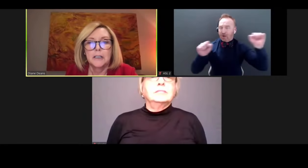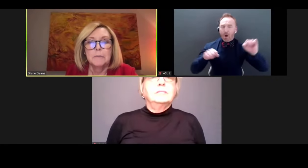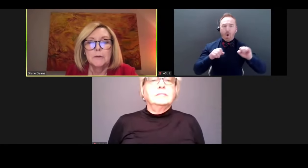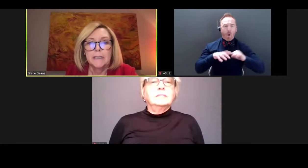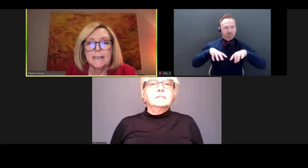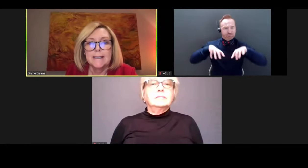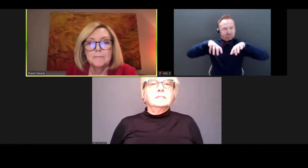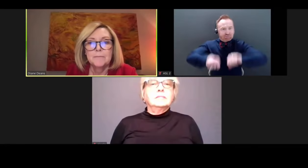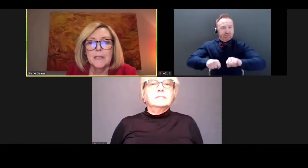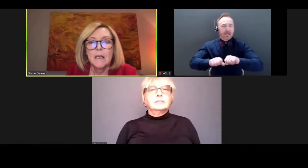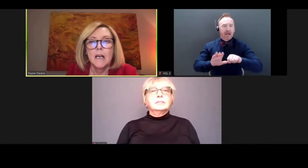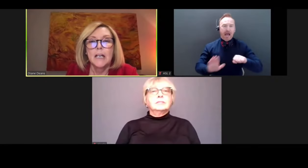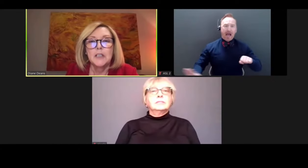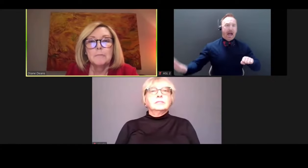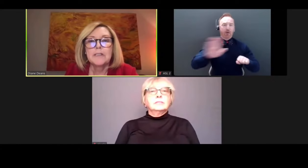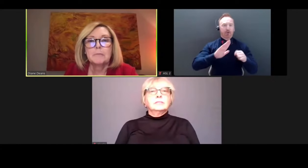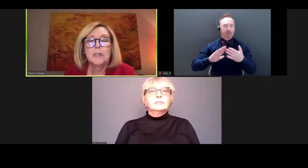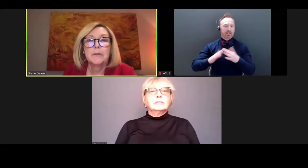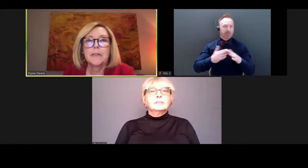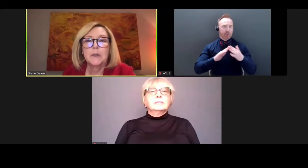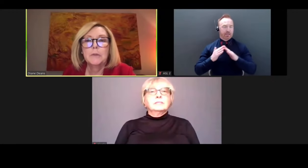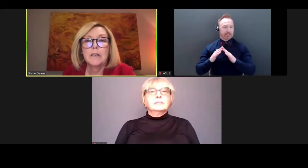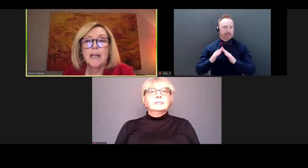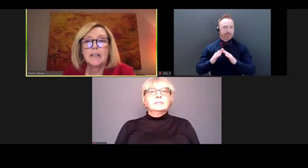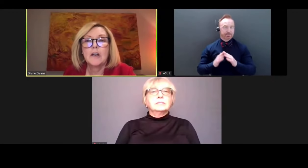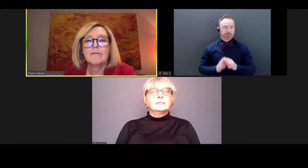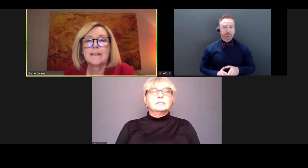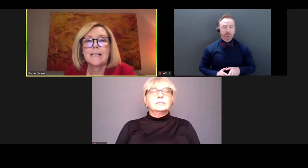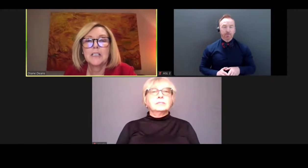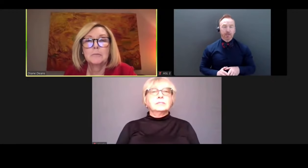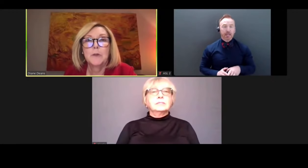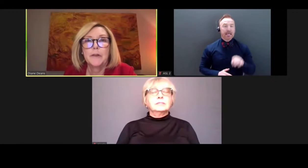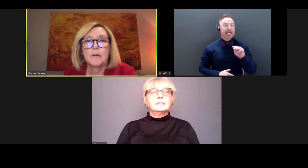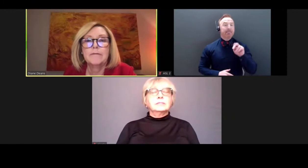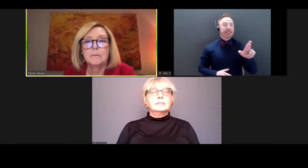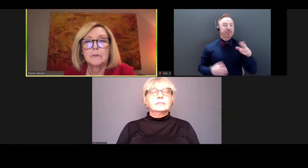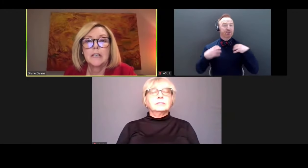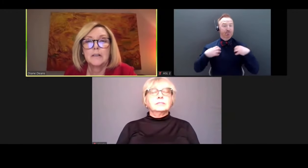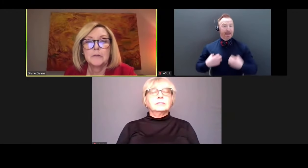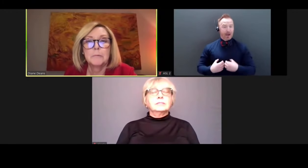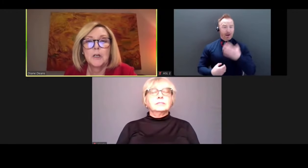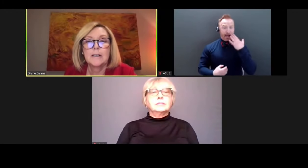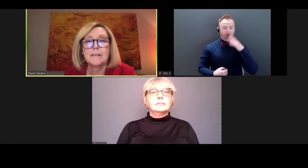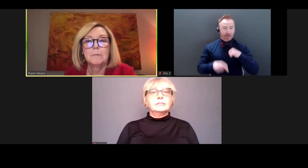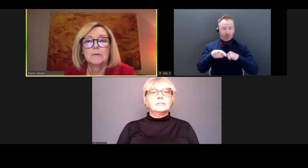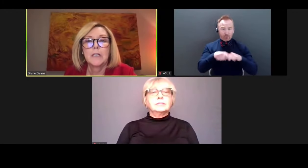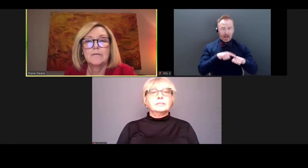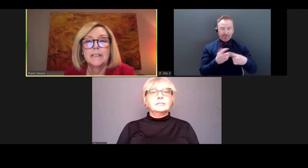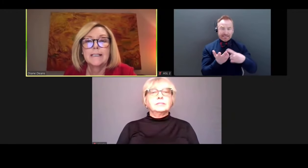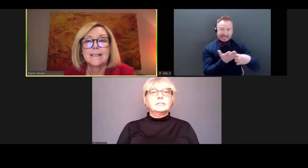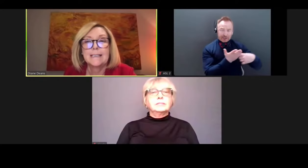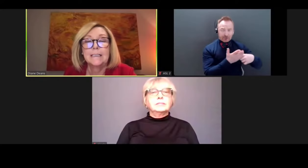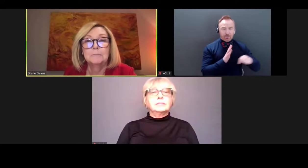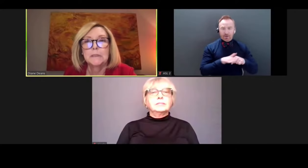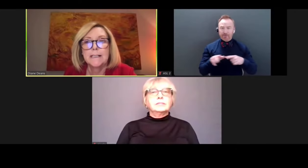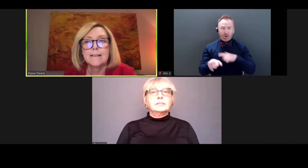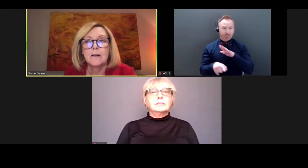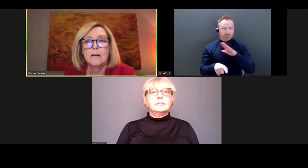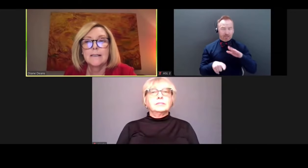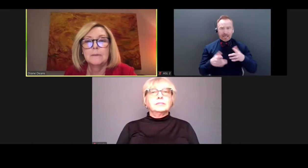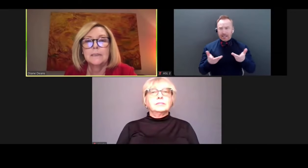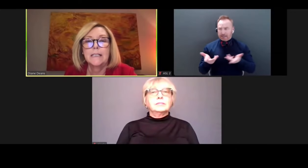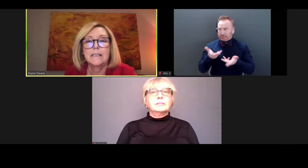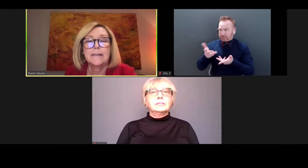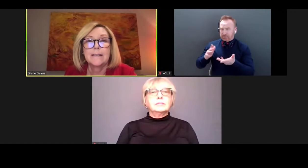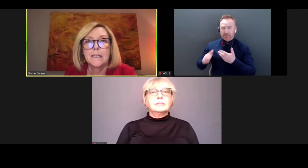our communities. I know, Mr. Mayor, that you have had a conversation with your federal counterparts about covering the city and police